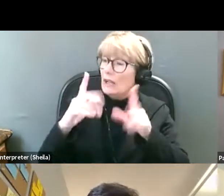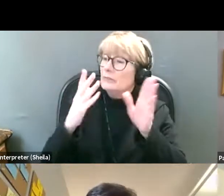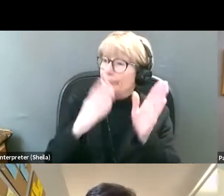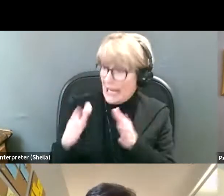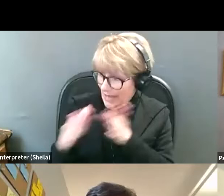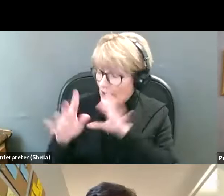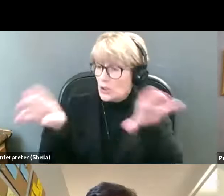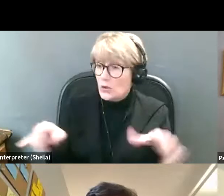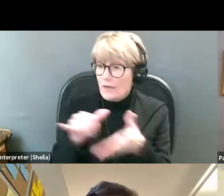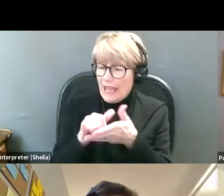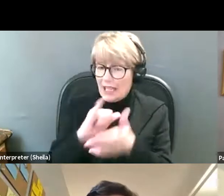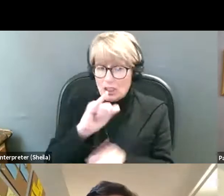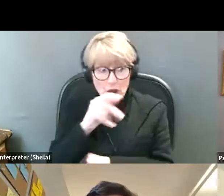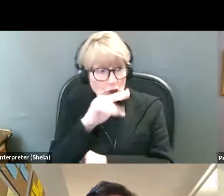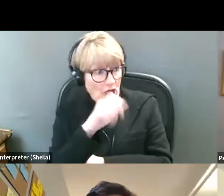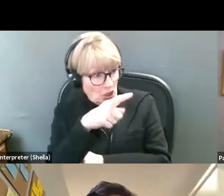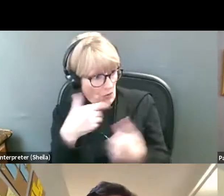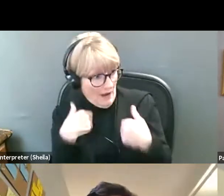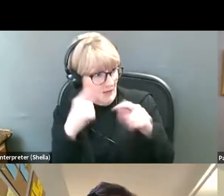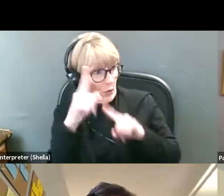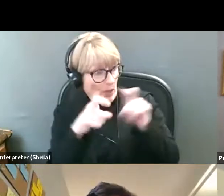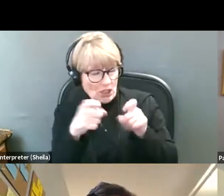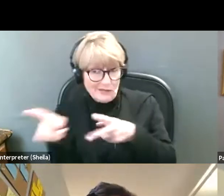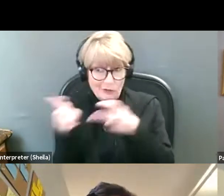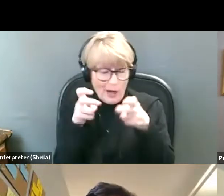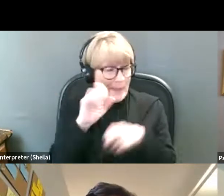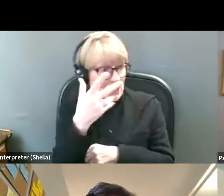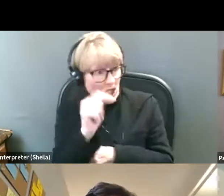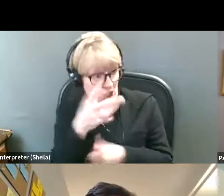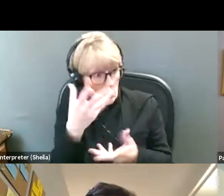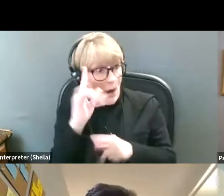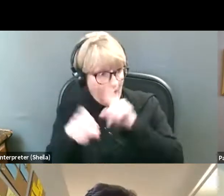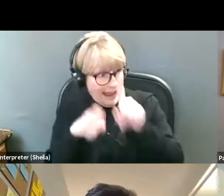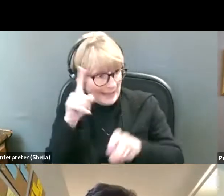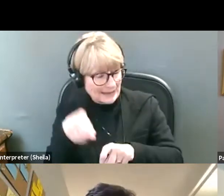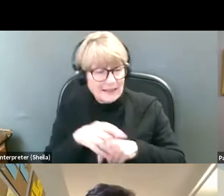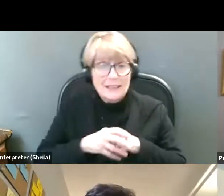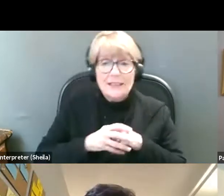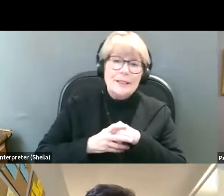So Jane, do you have some questions you wanted from the chat that you wanted to ask?